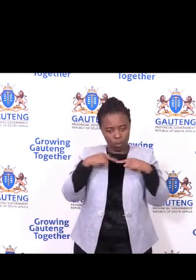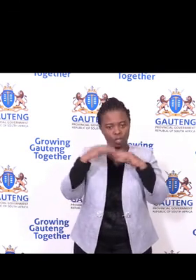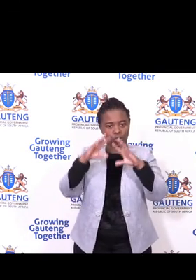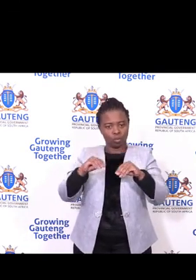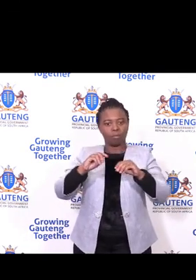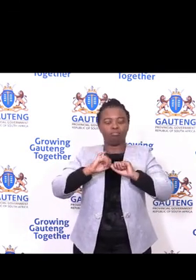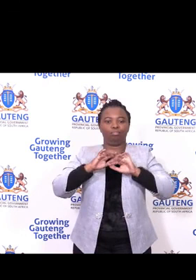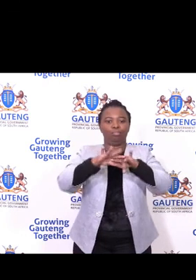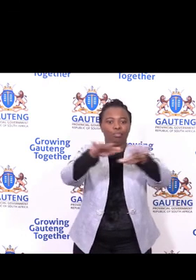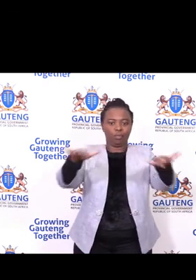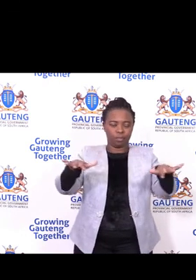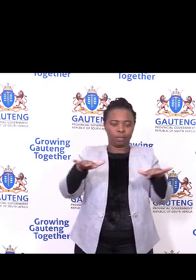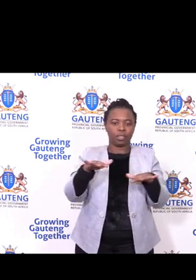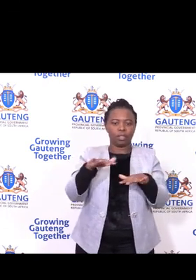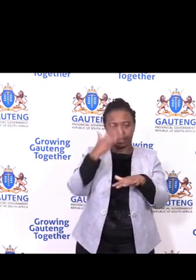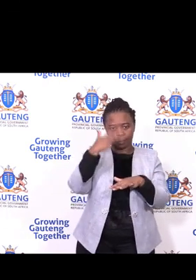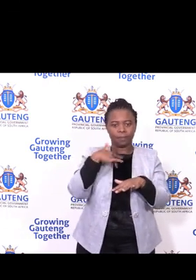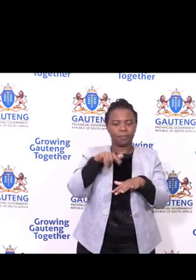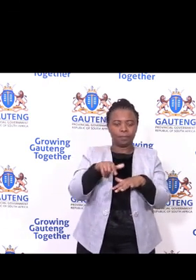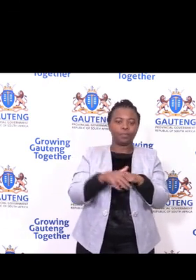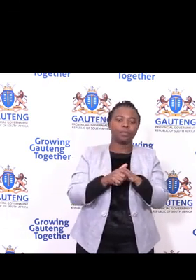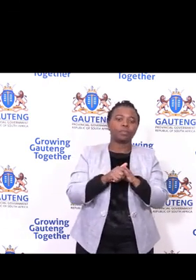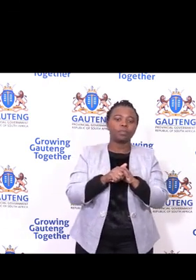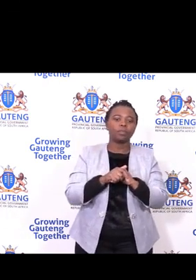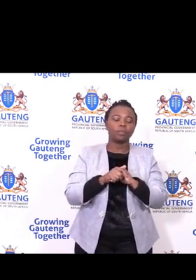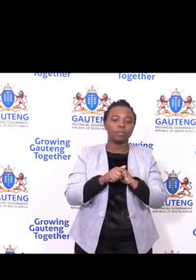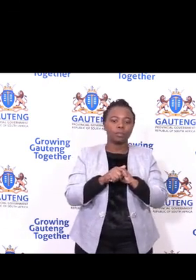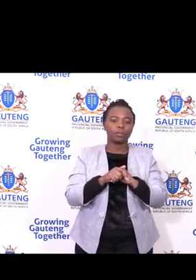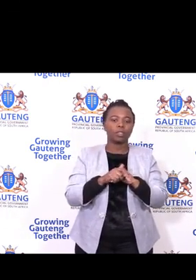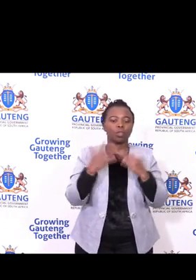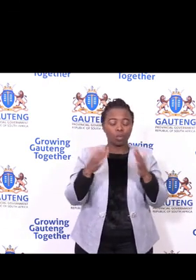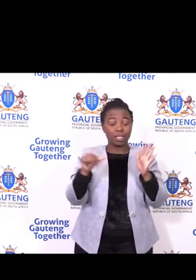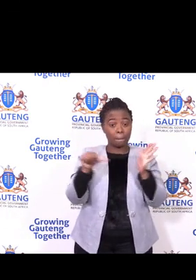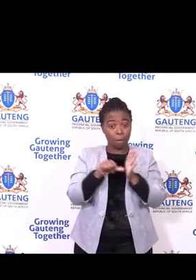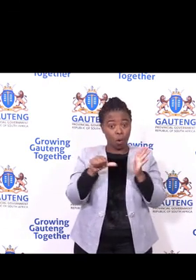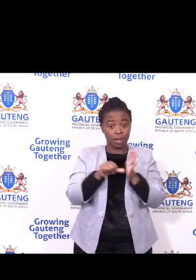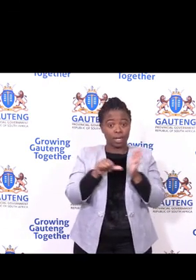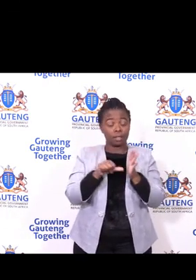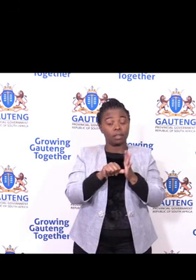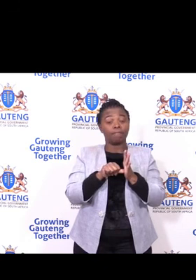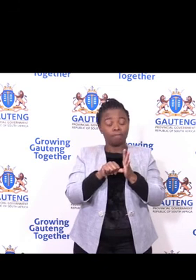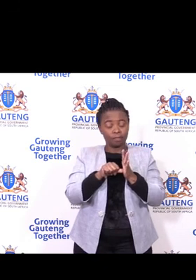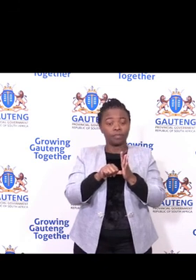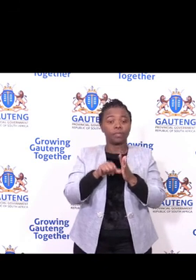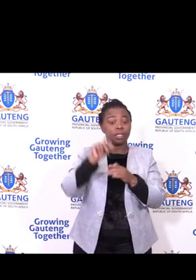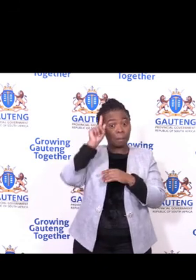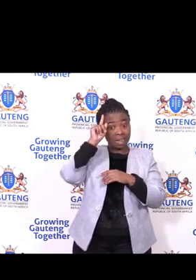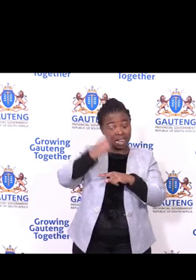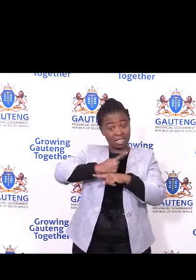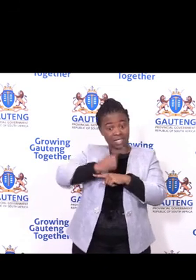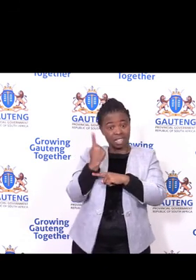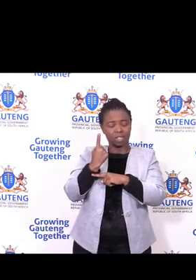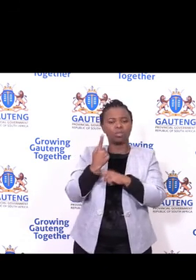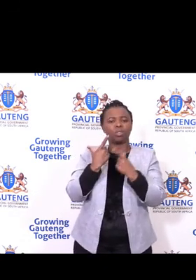and stop the pattern of the spread. So it's important that when we do the Mandela Day creatively